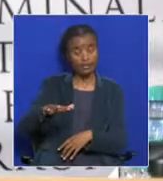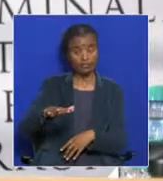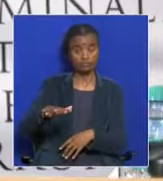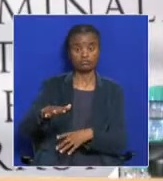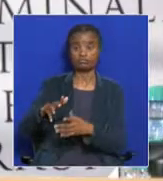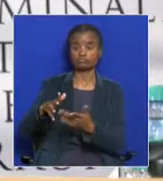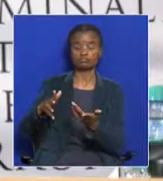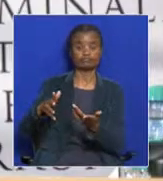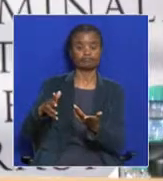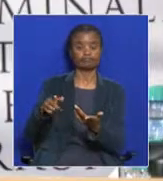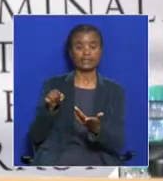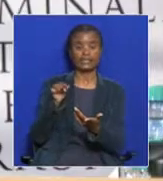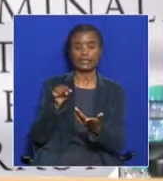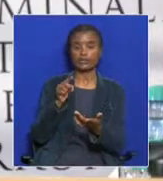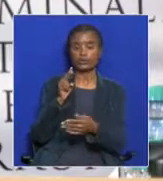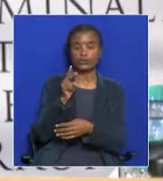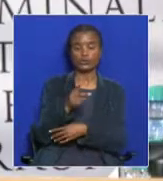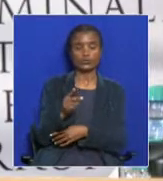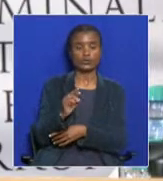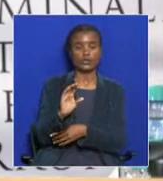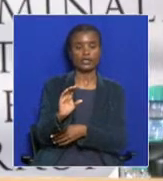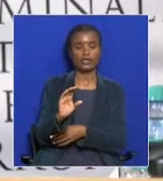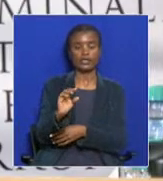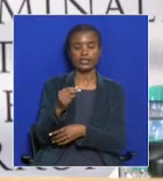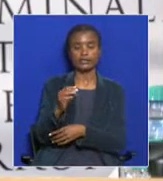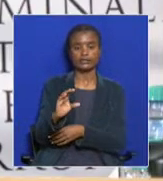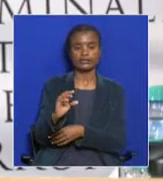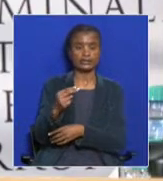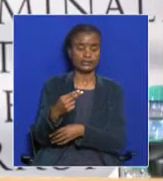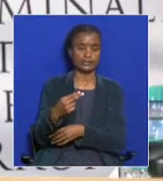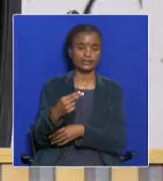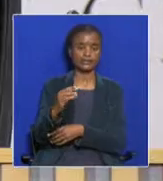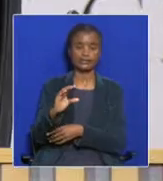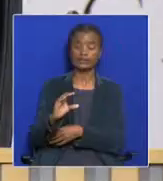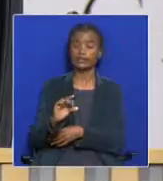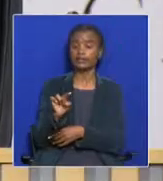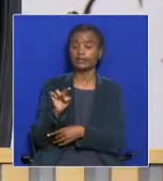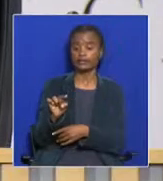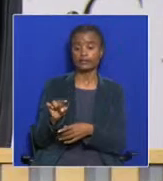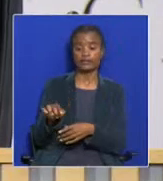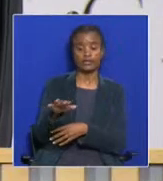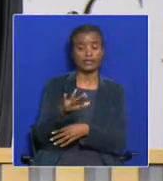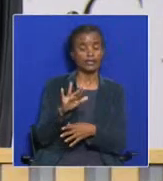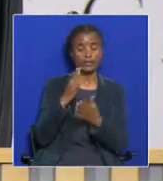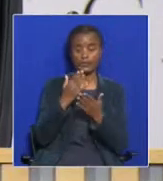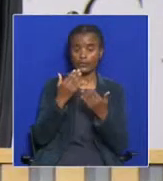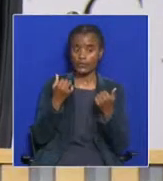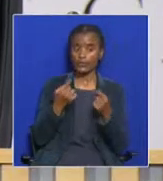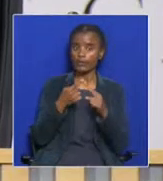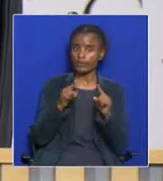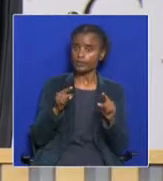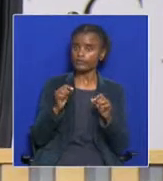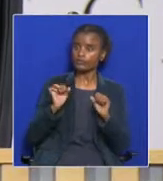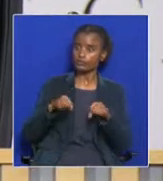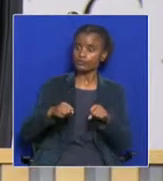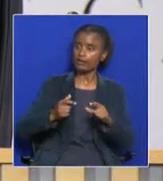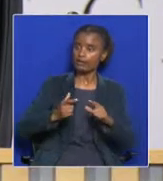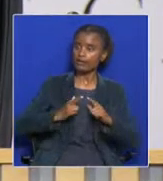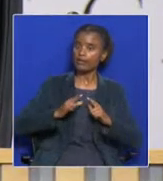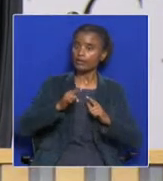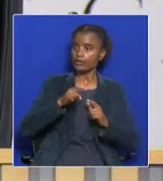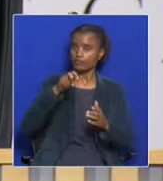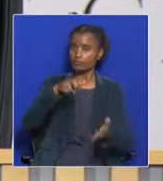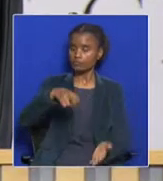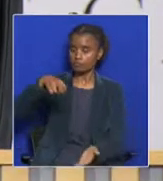and that is why you allowed them to lower it at the point that you did. No, But you already know it's not a designated area. No, You are the Commissioner. police